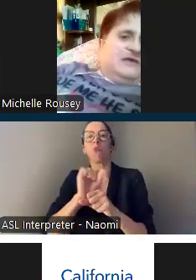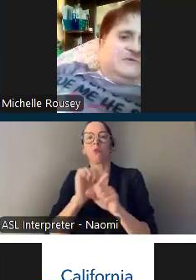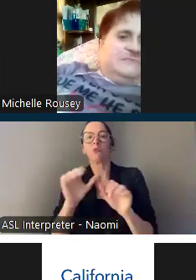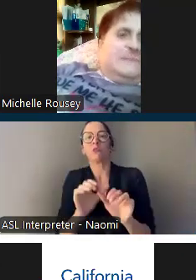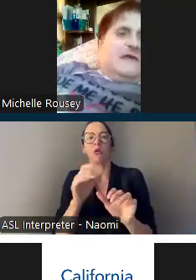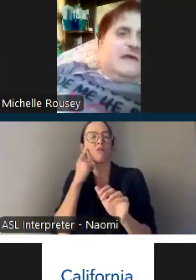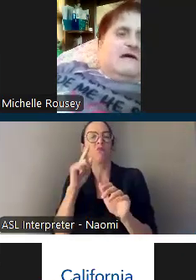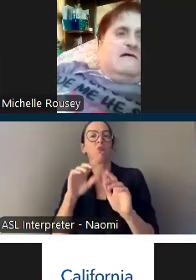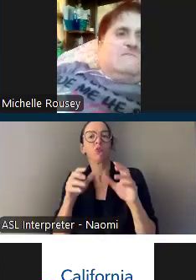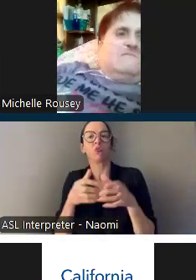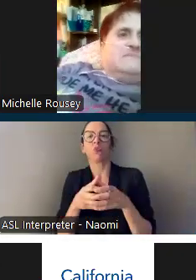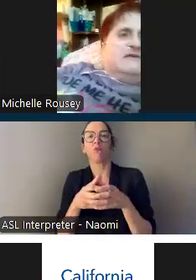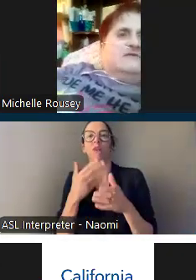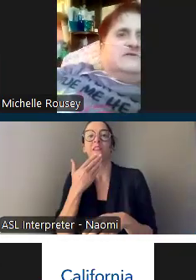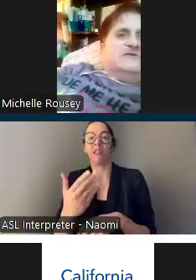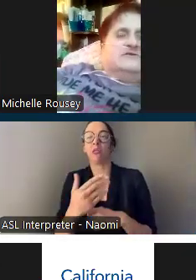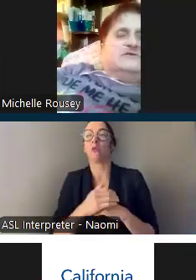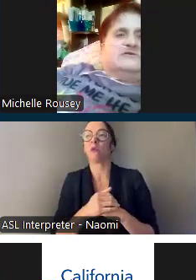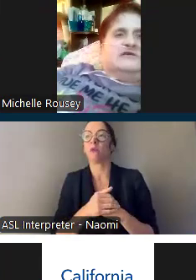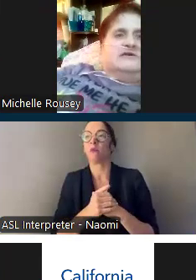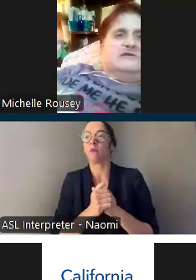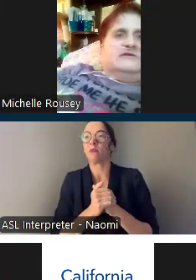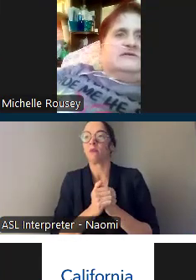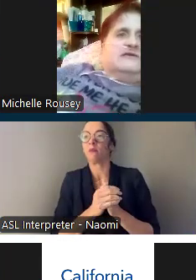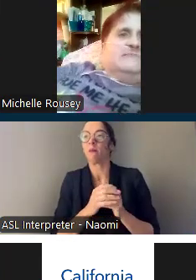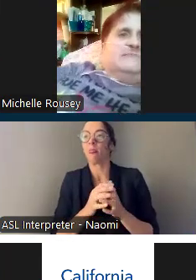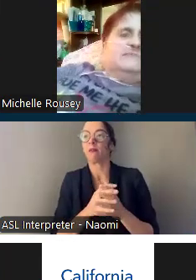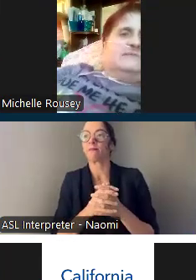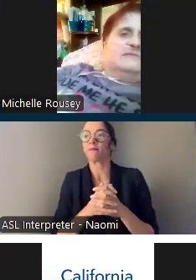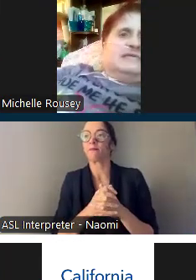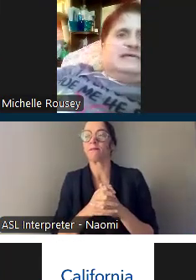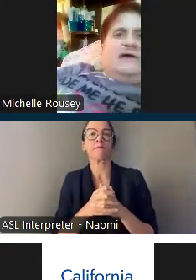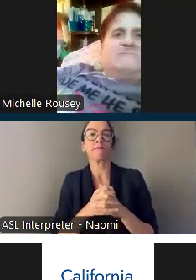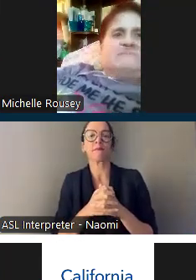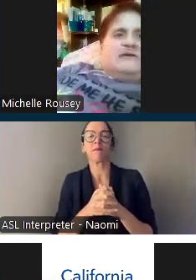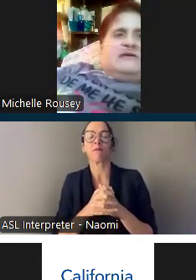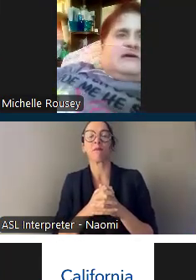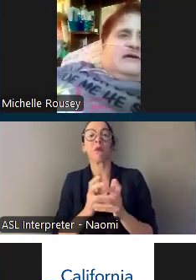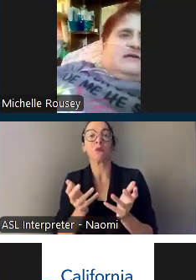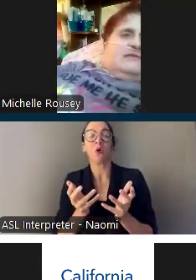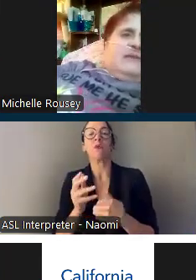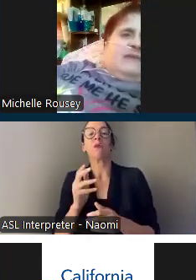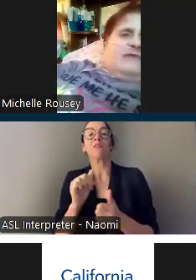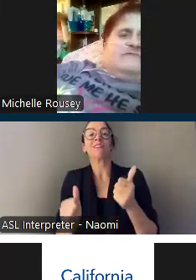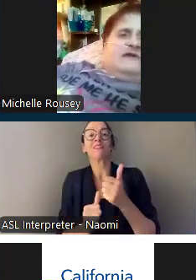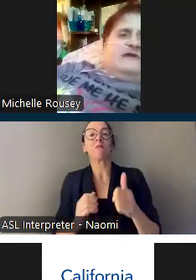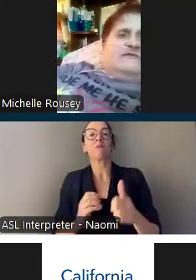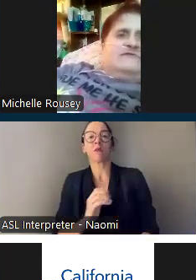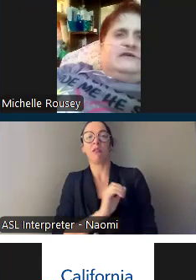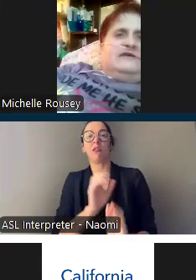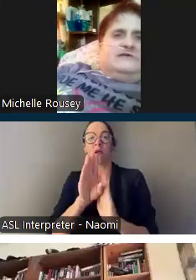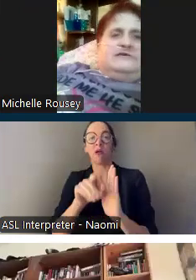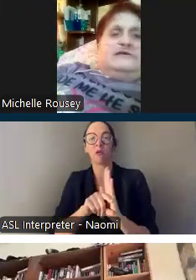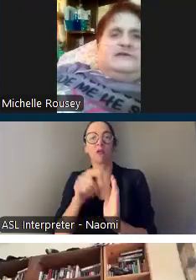thank you. And so the subcommittee, the background for